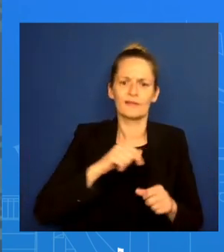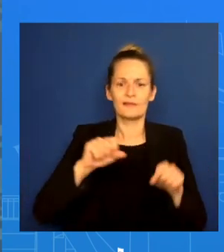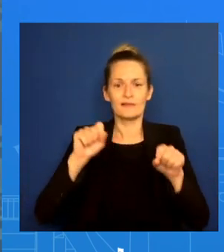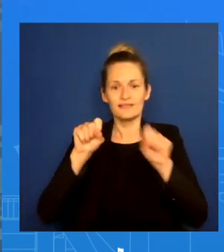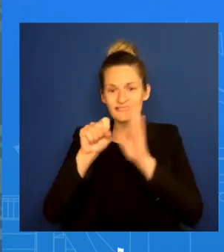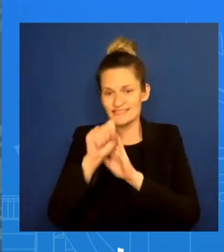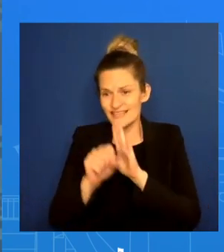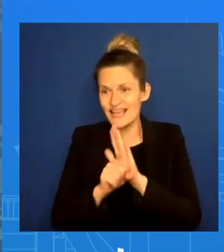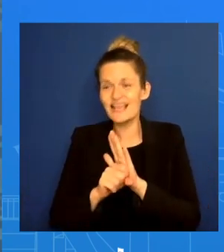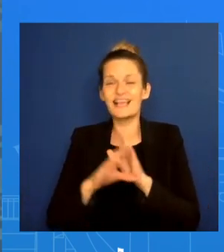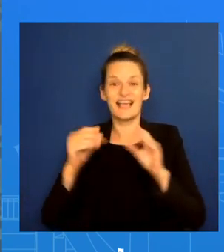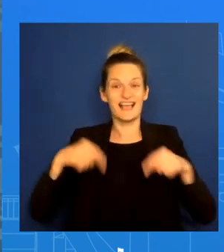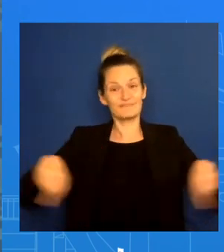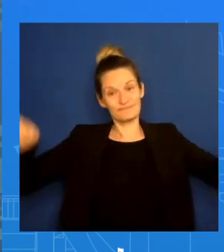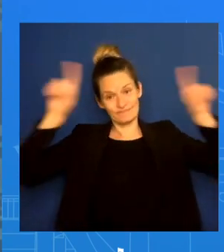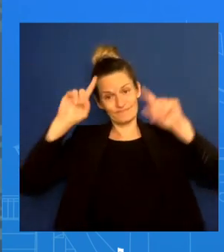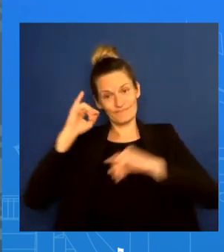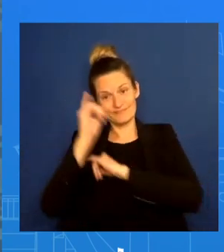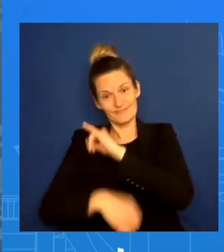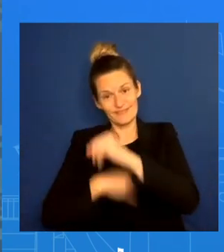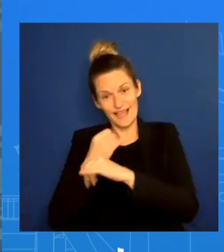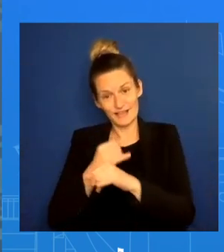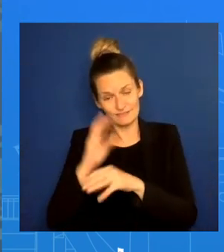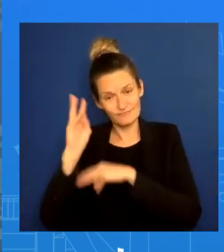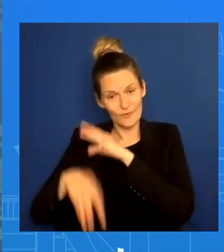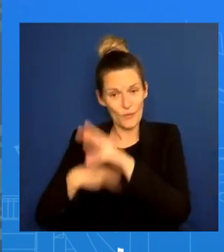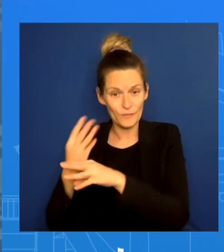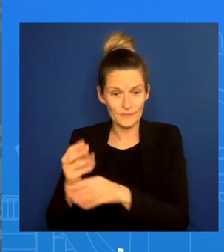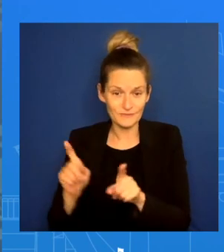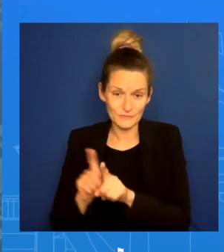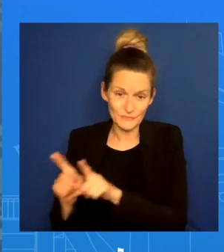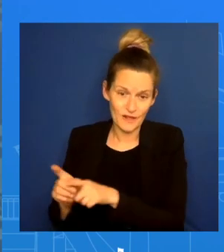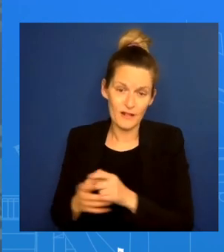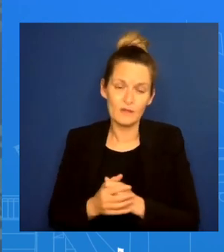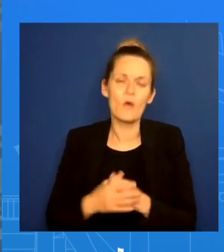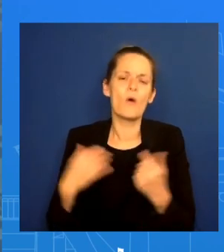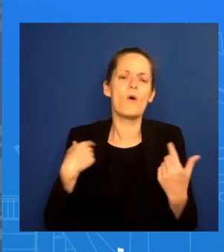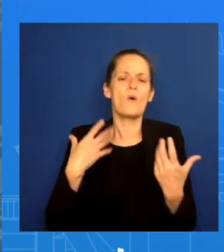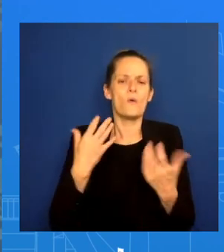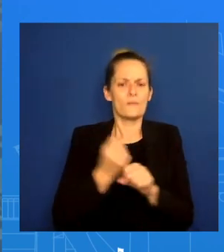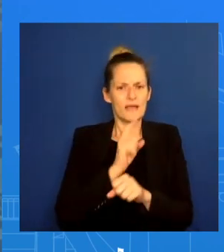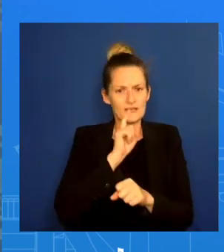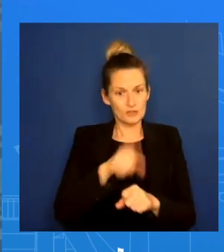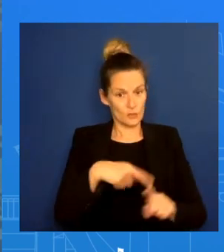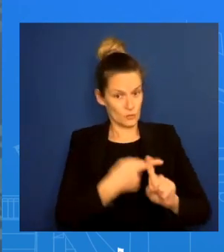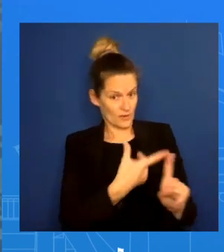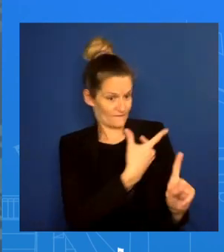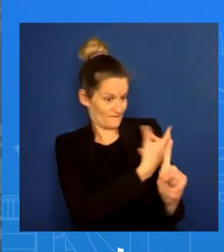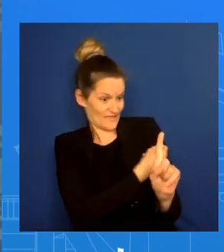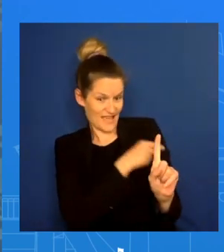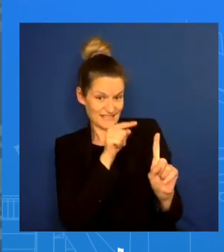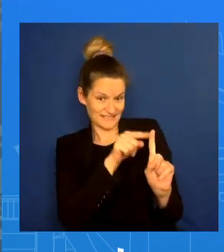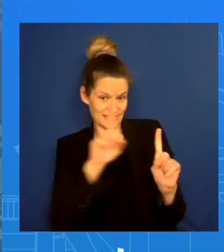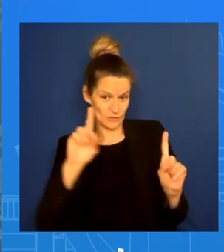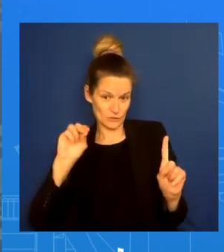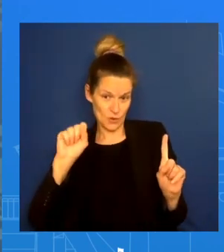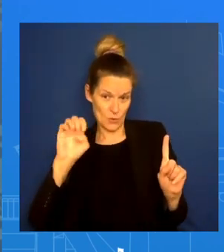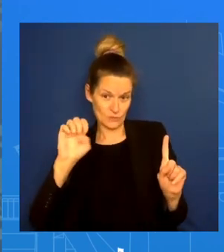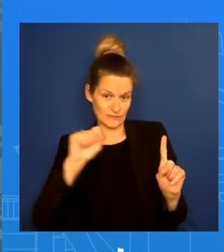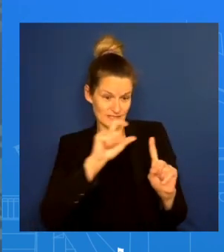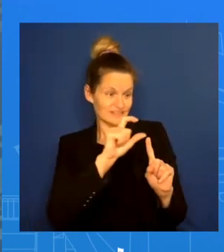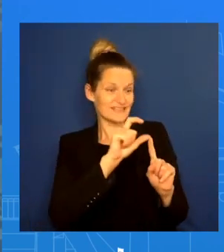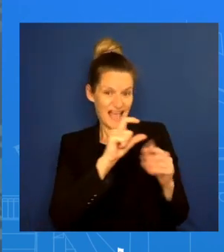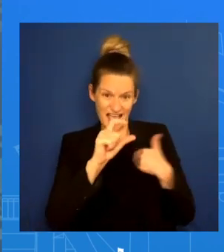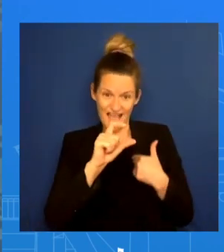that as the vaccines go out, they go to at-risk communities, and that there's also an education component that has to be